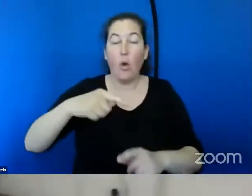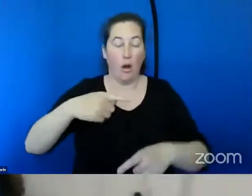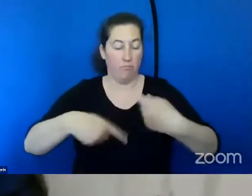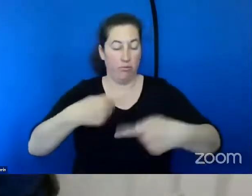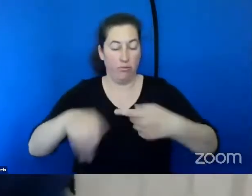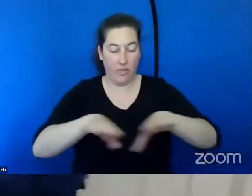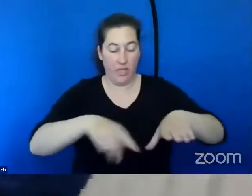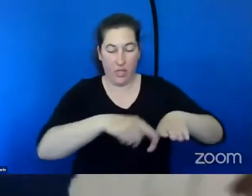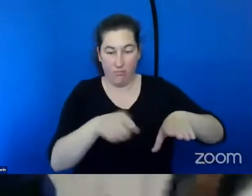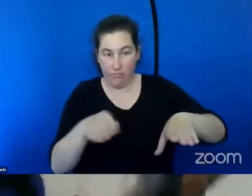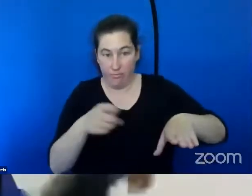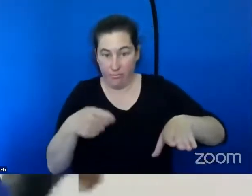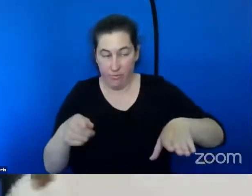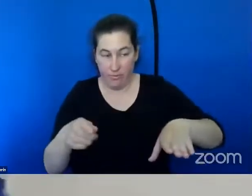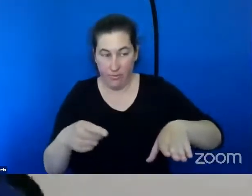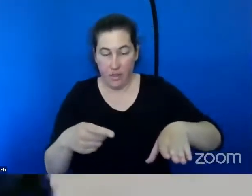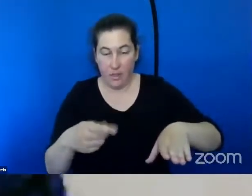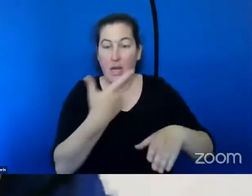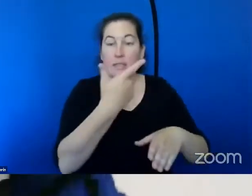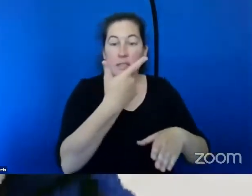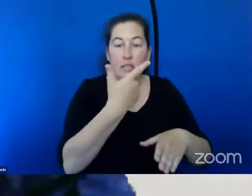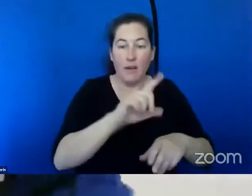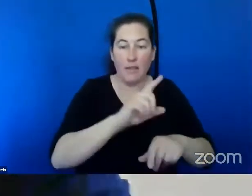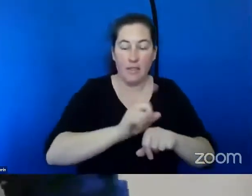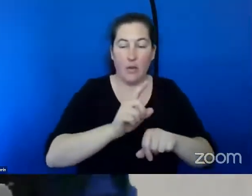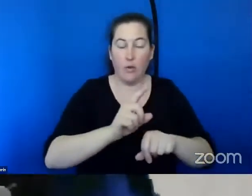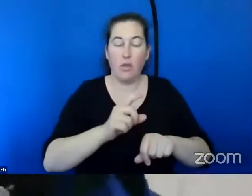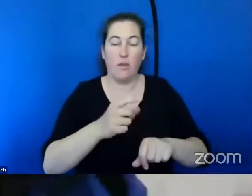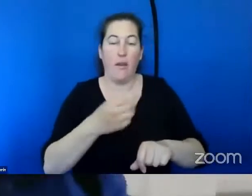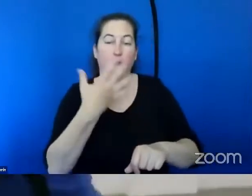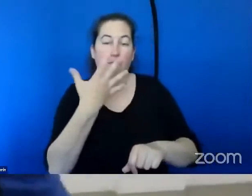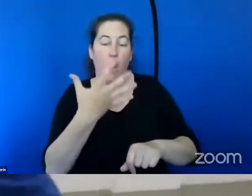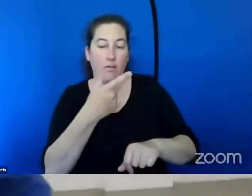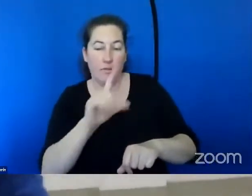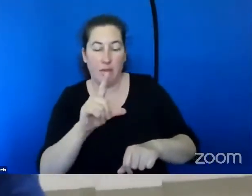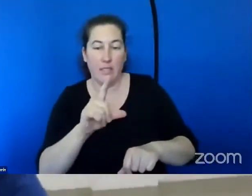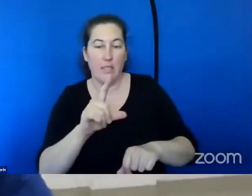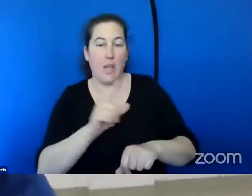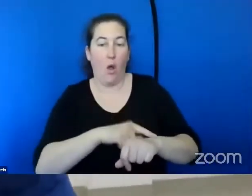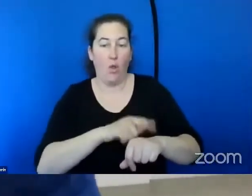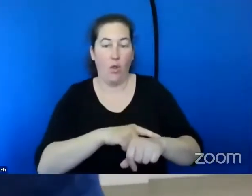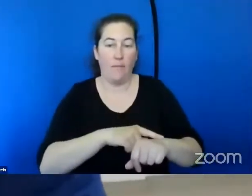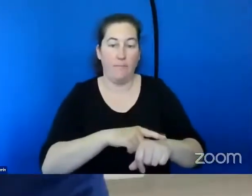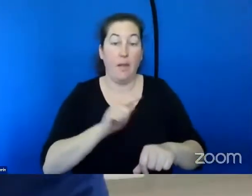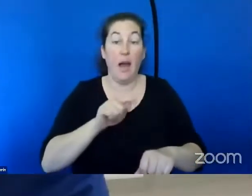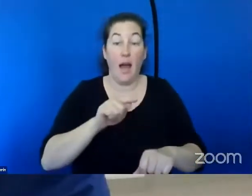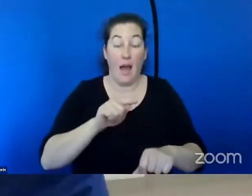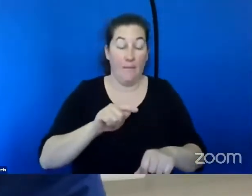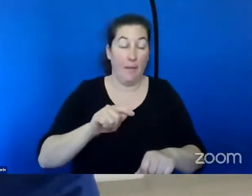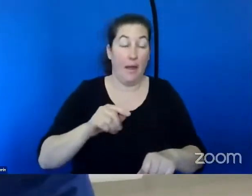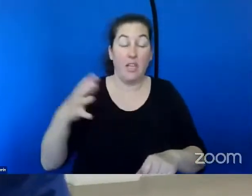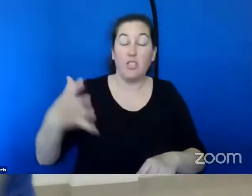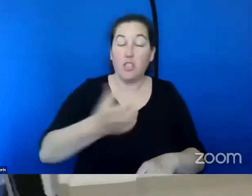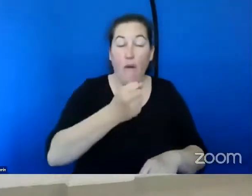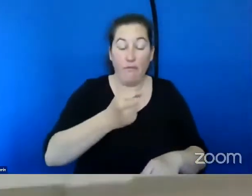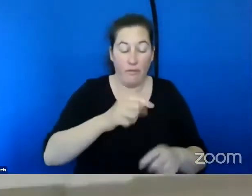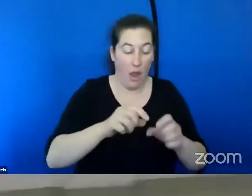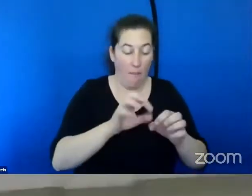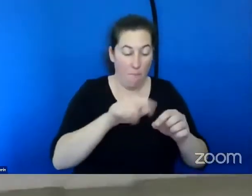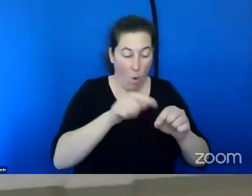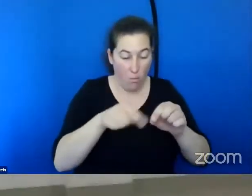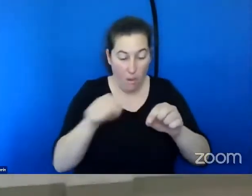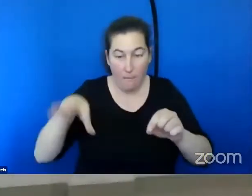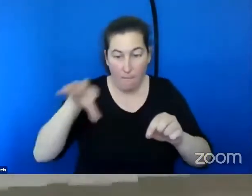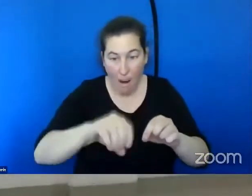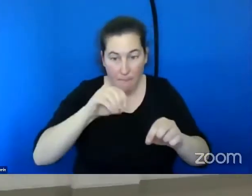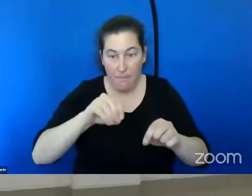Now, should be able to pick up speed now. Empties the rest of the box. Credit card slid along. And that